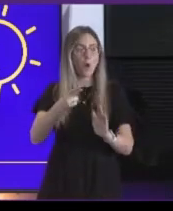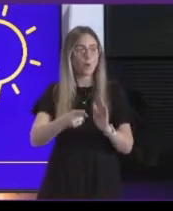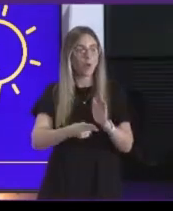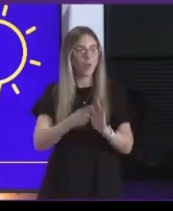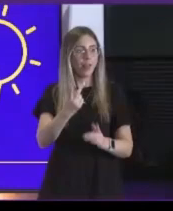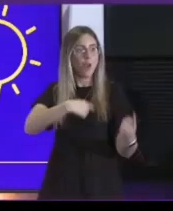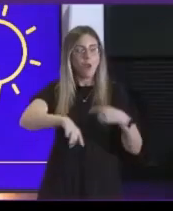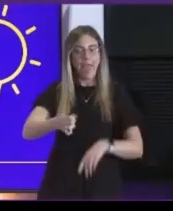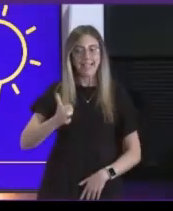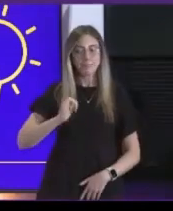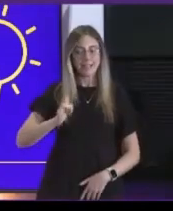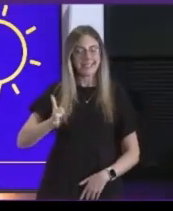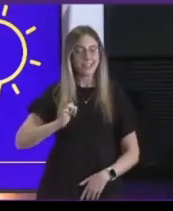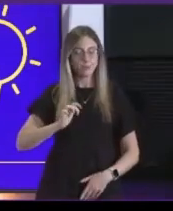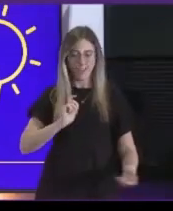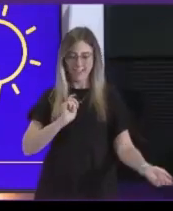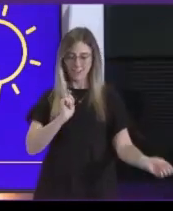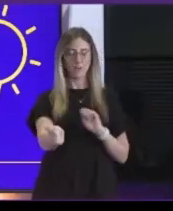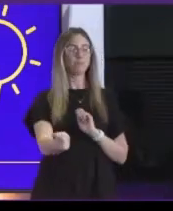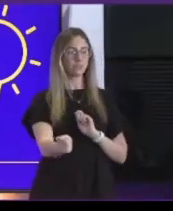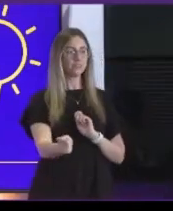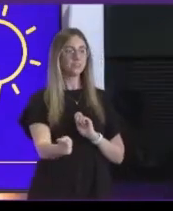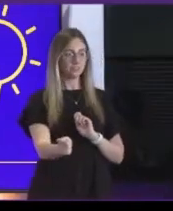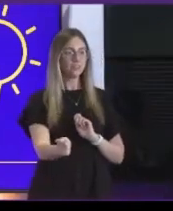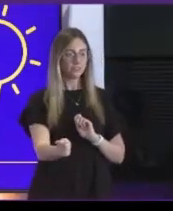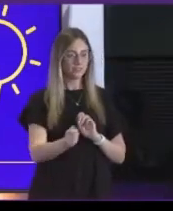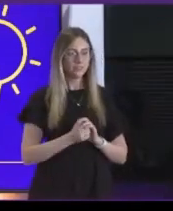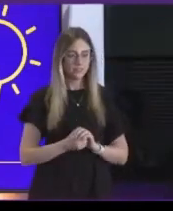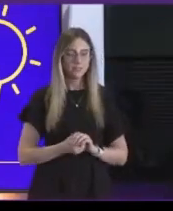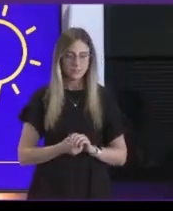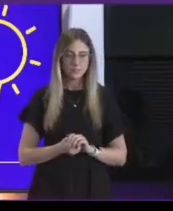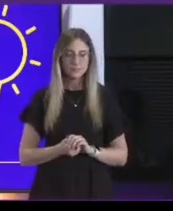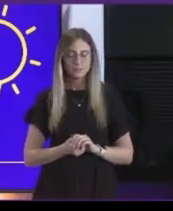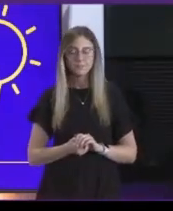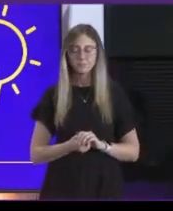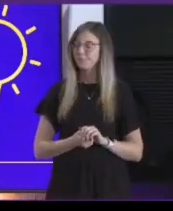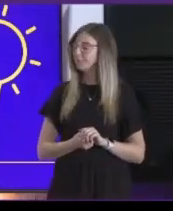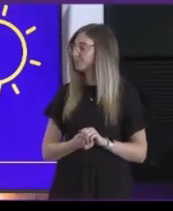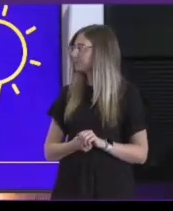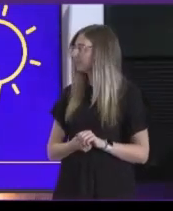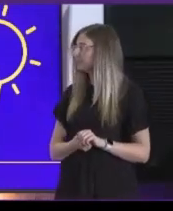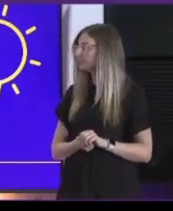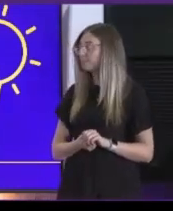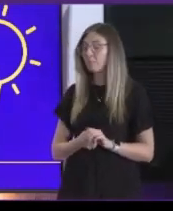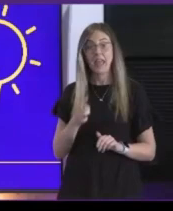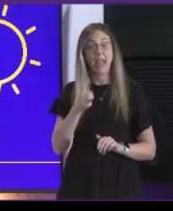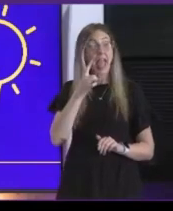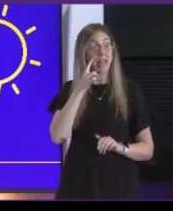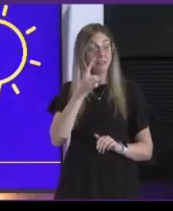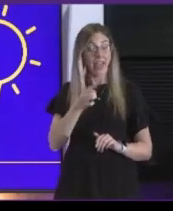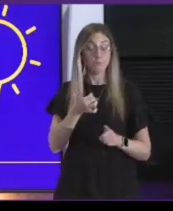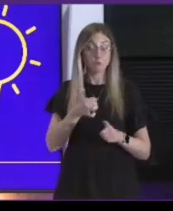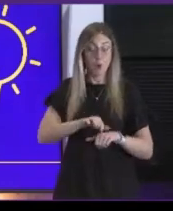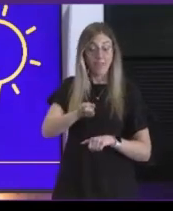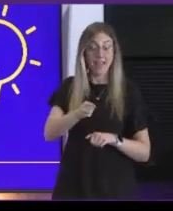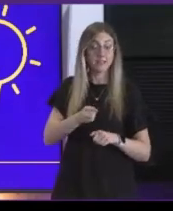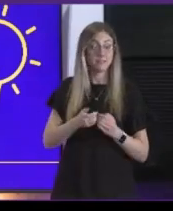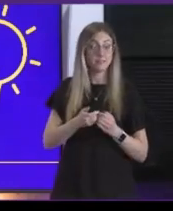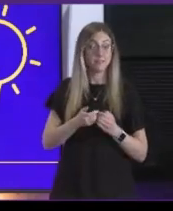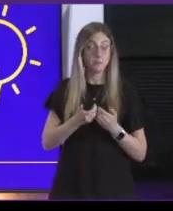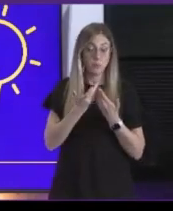expectations also shift. And there will only be more expectation to include